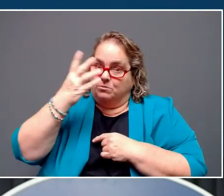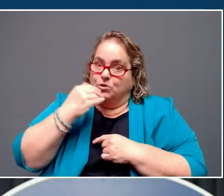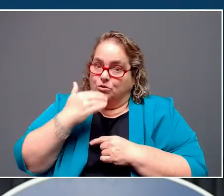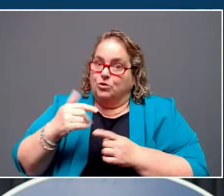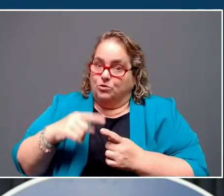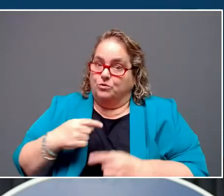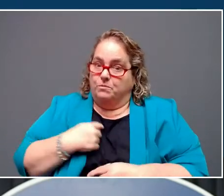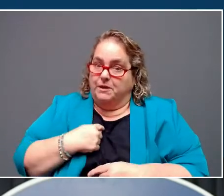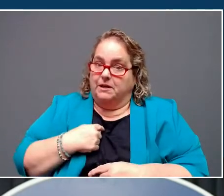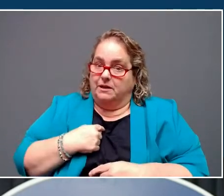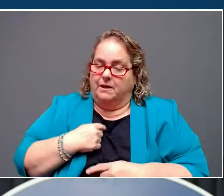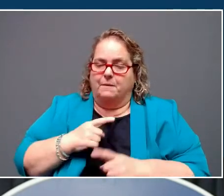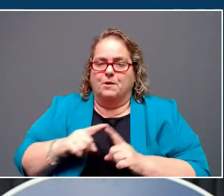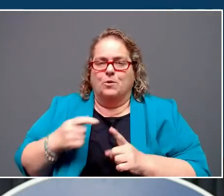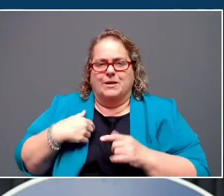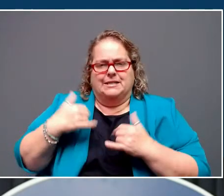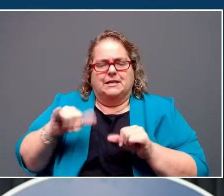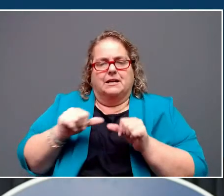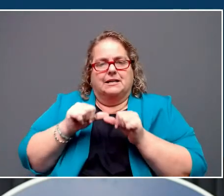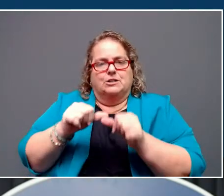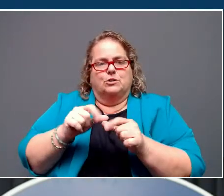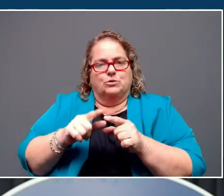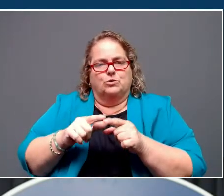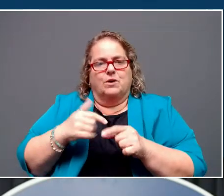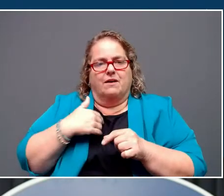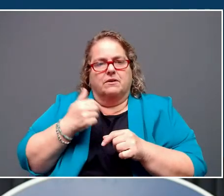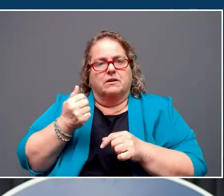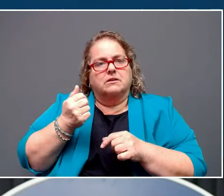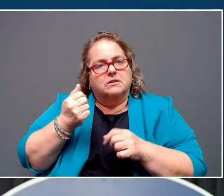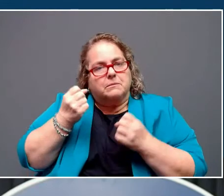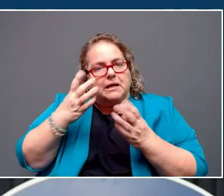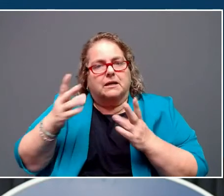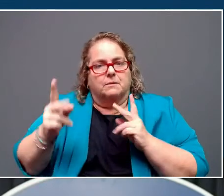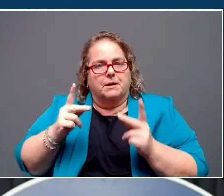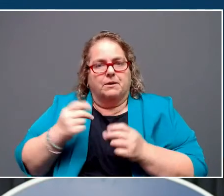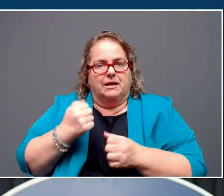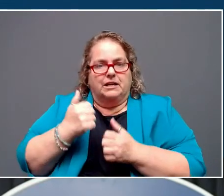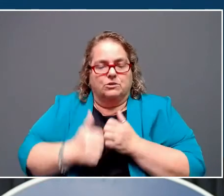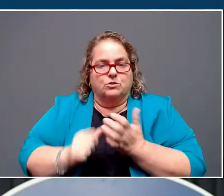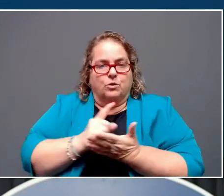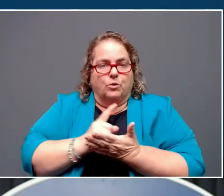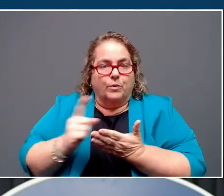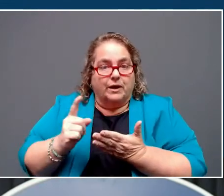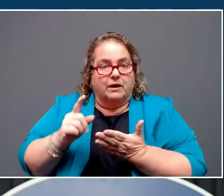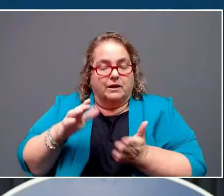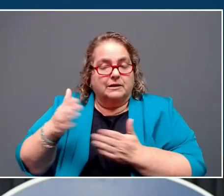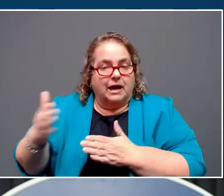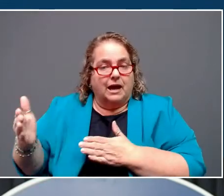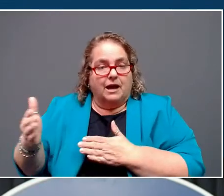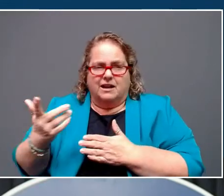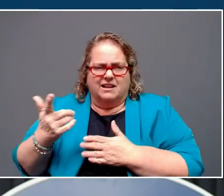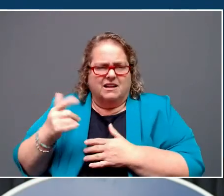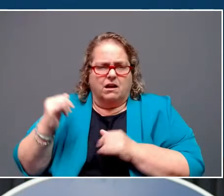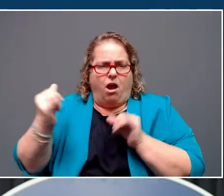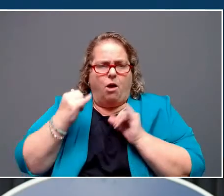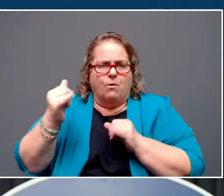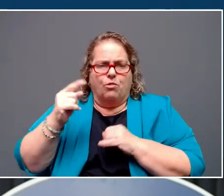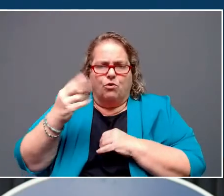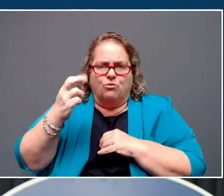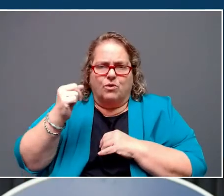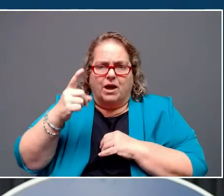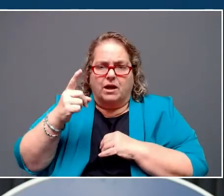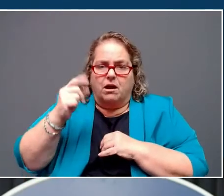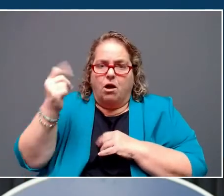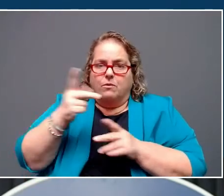But we still continue to lose dozens of people each week. There's a common thread for almost all the people that we're losing. They're